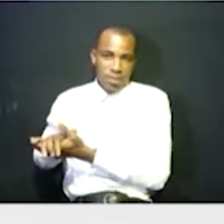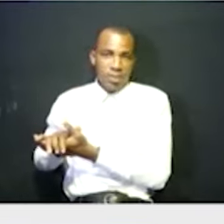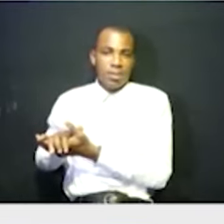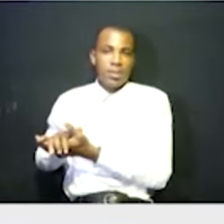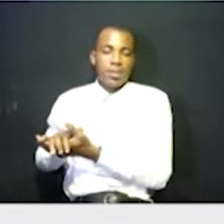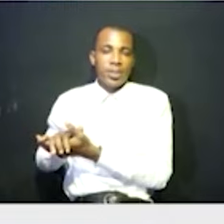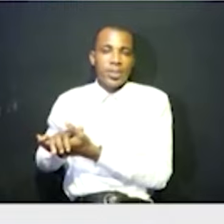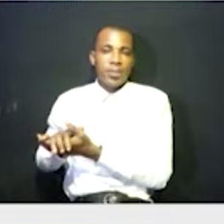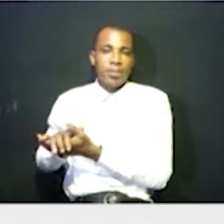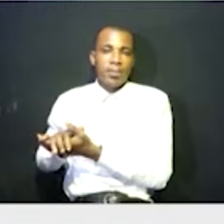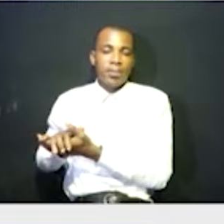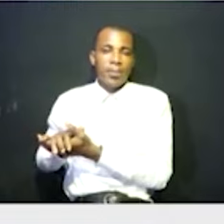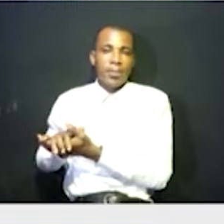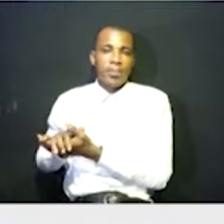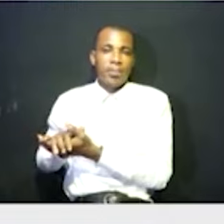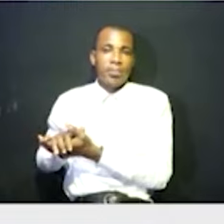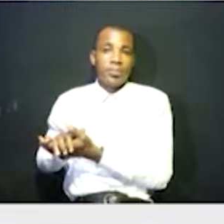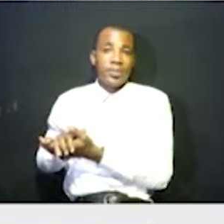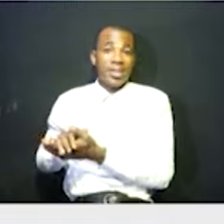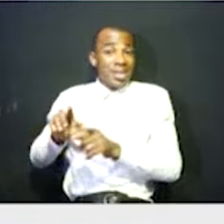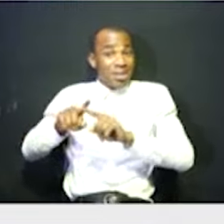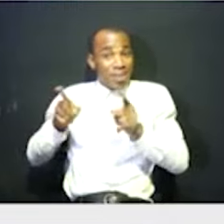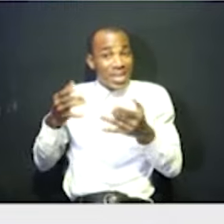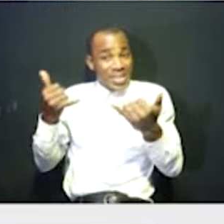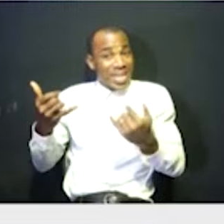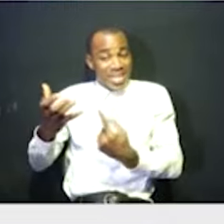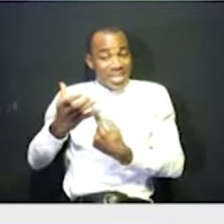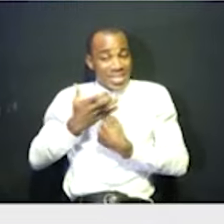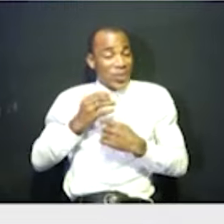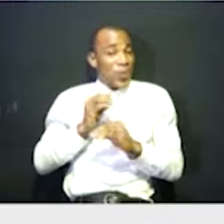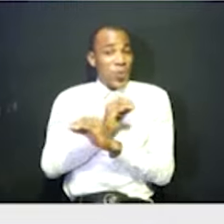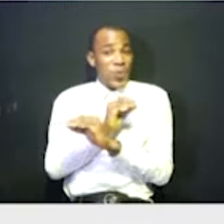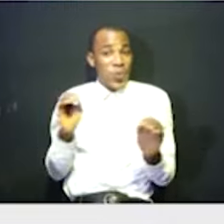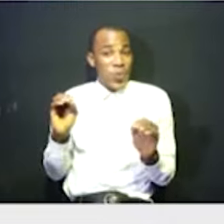until then, I shall